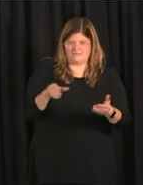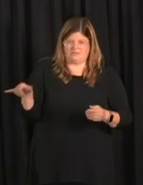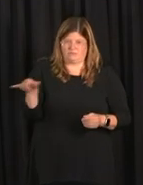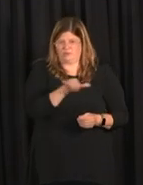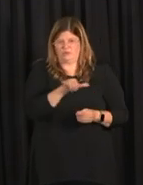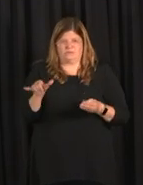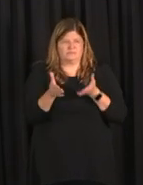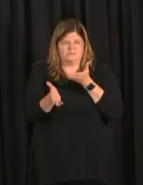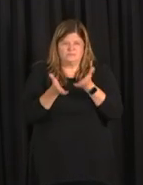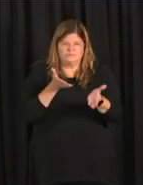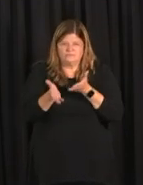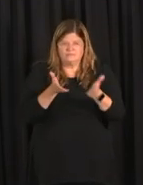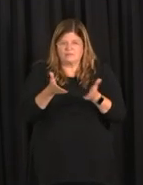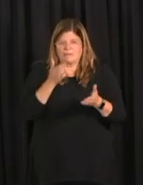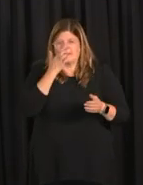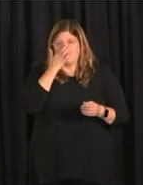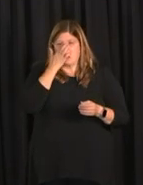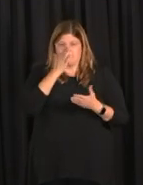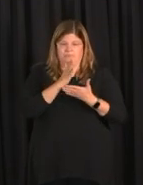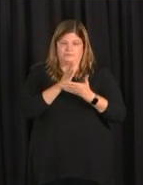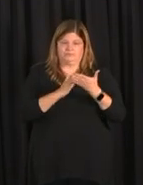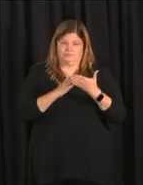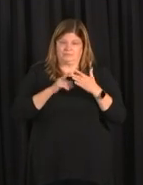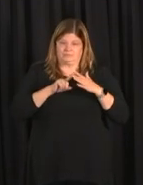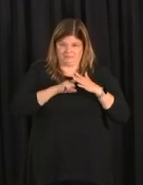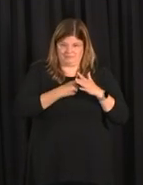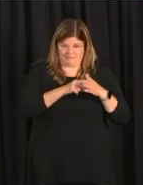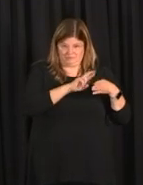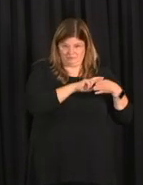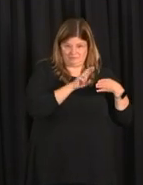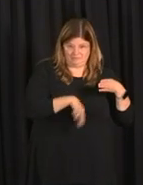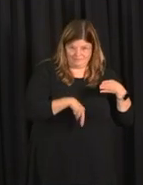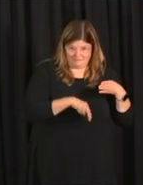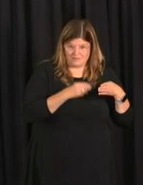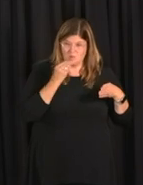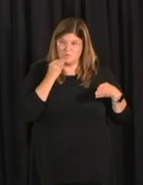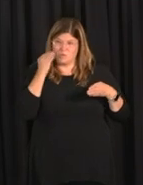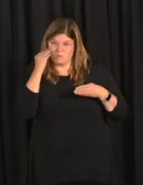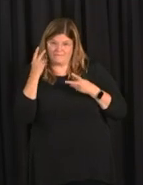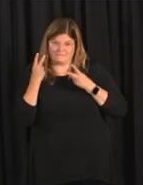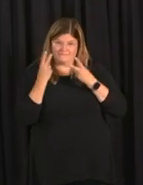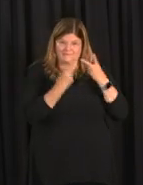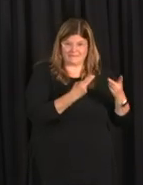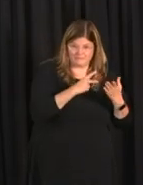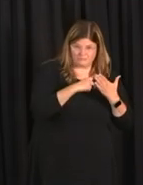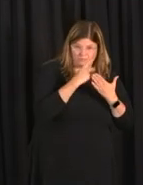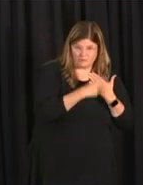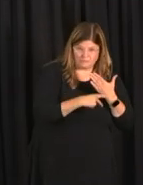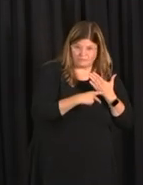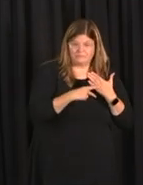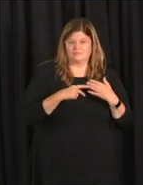services. Some initial results from our home visiting pilot